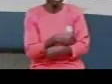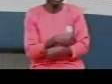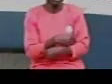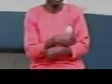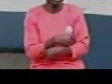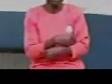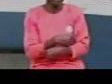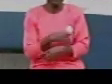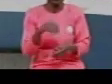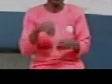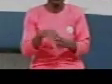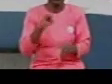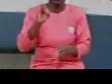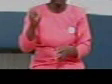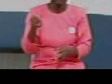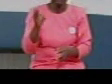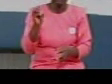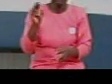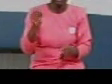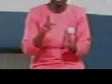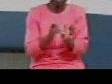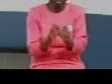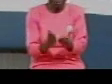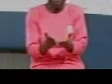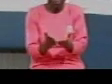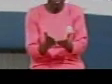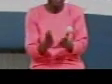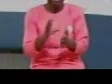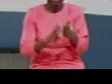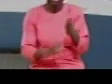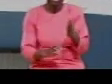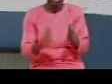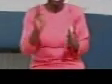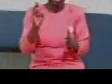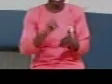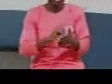John chapter 7, we read at verse 37.